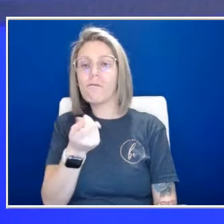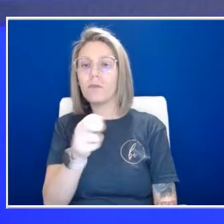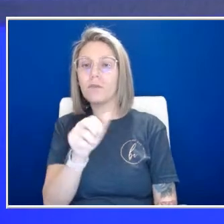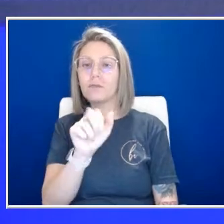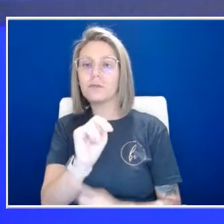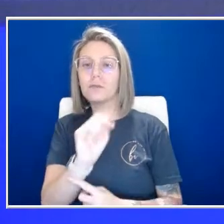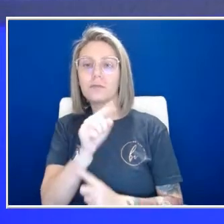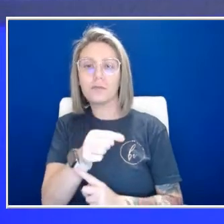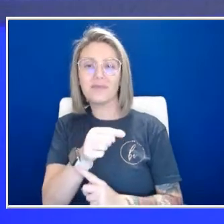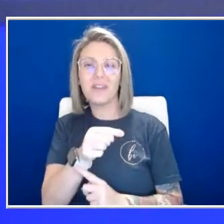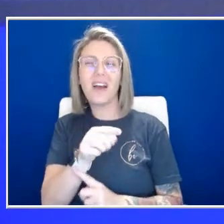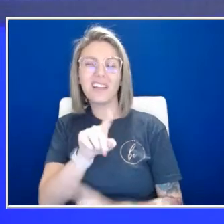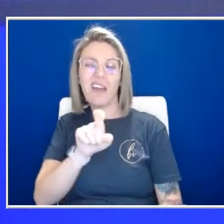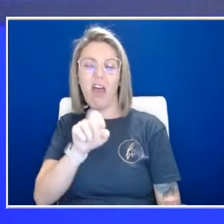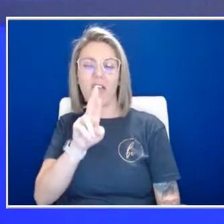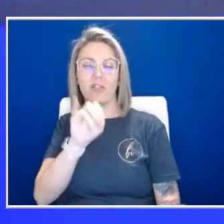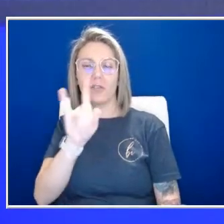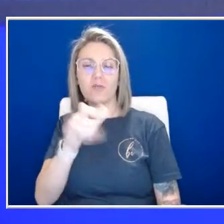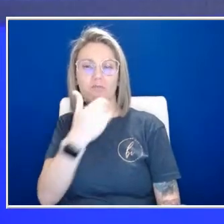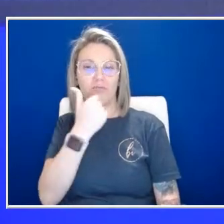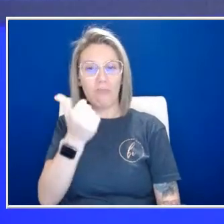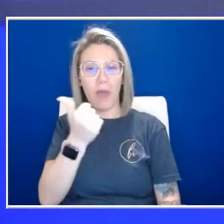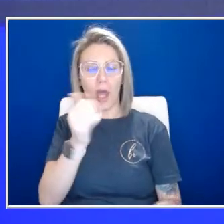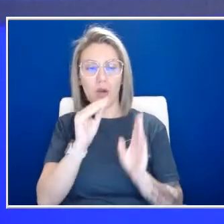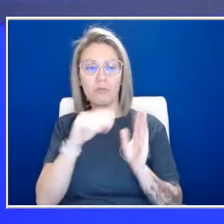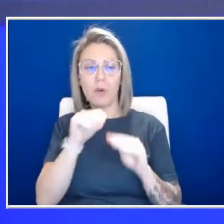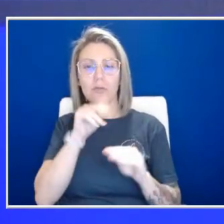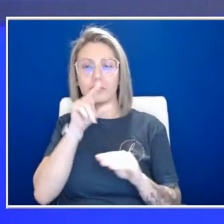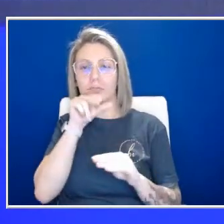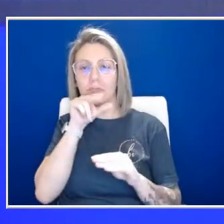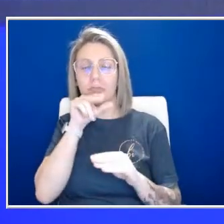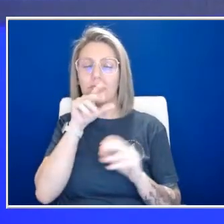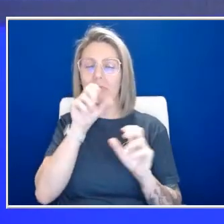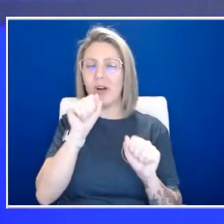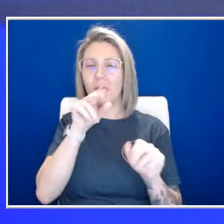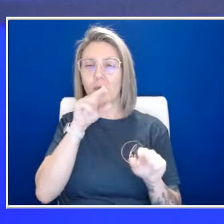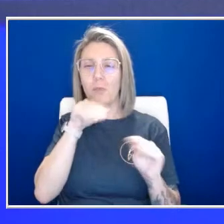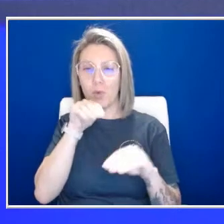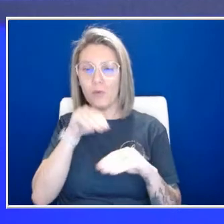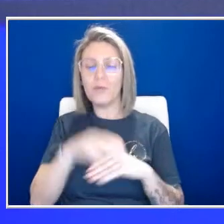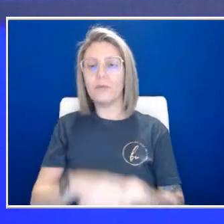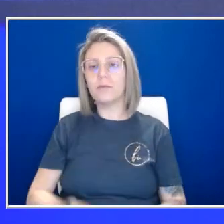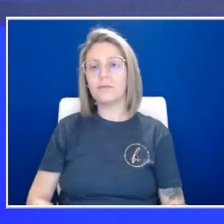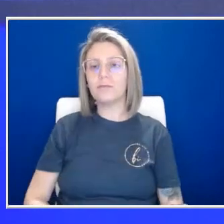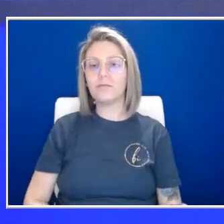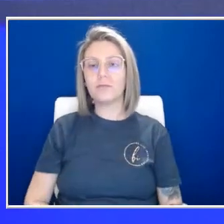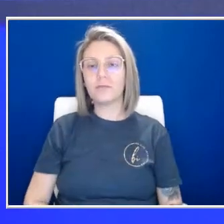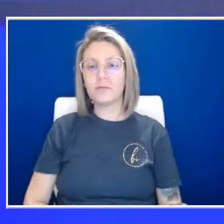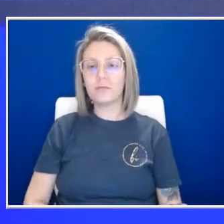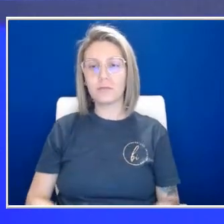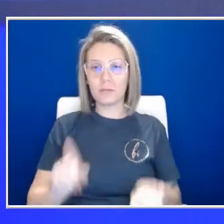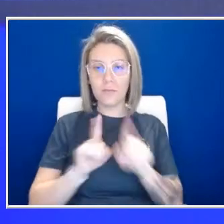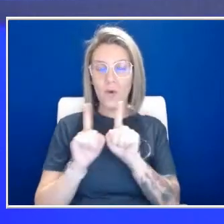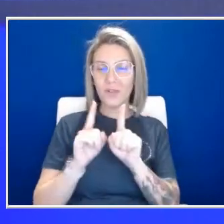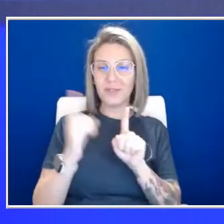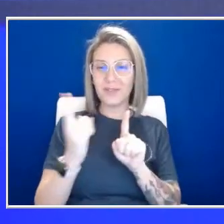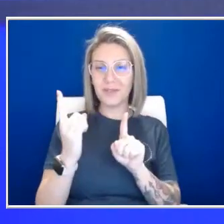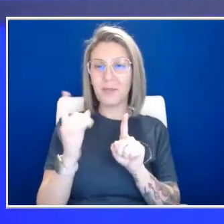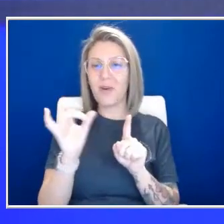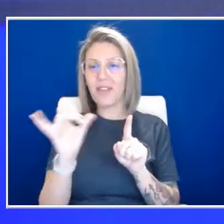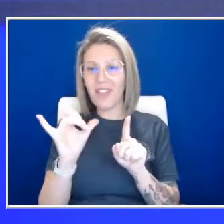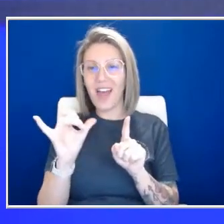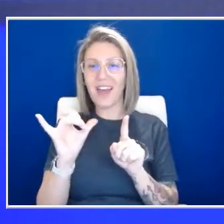better at handling the motion and variability there. There are also, for someone like Vonnie, timing